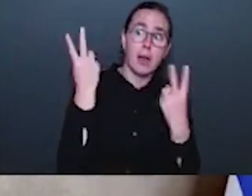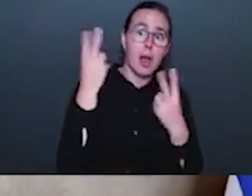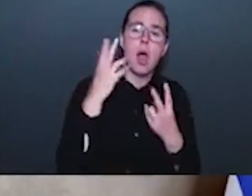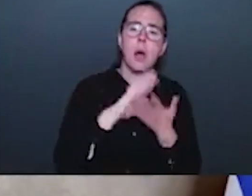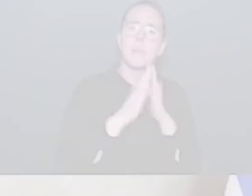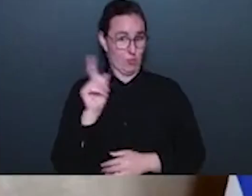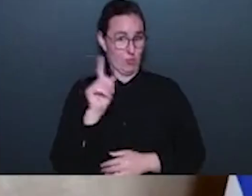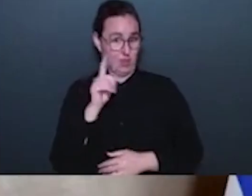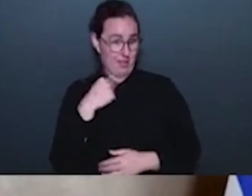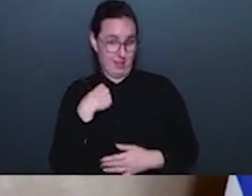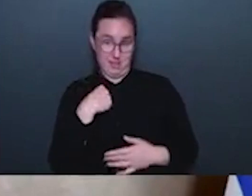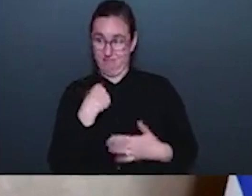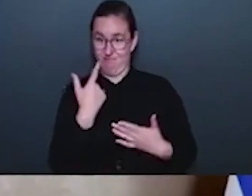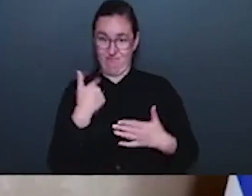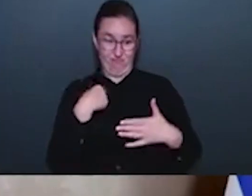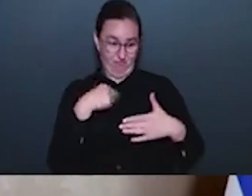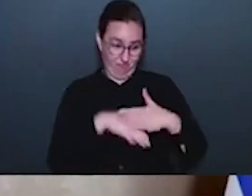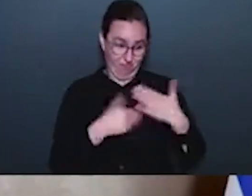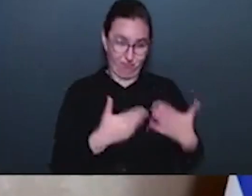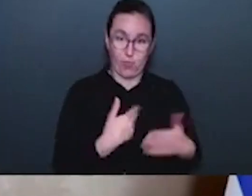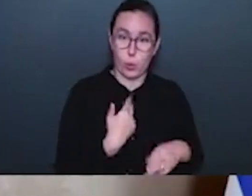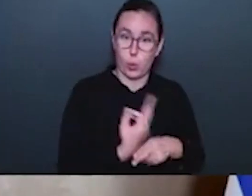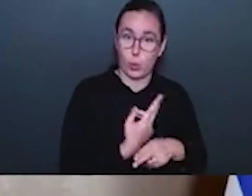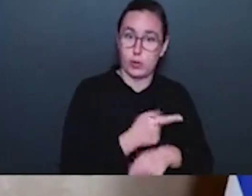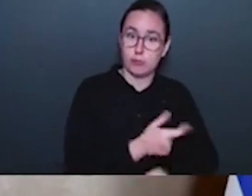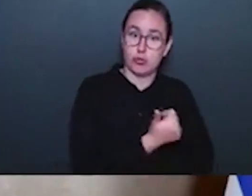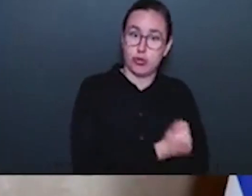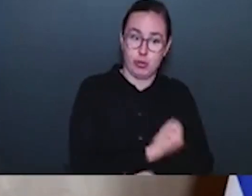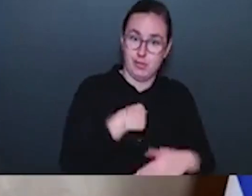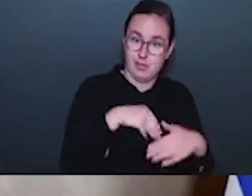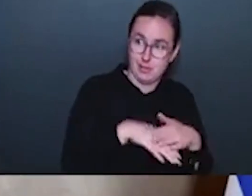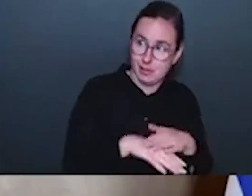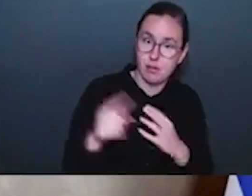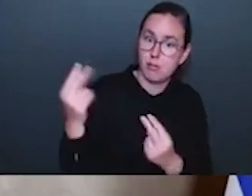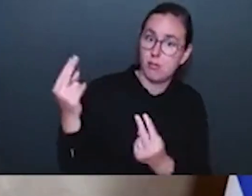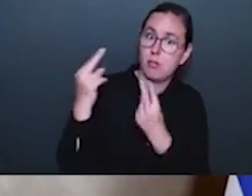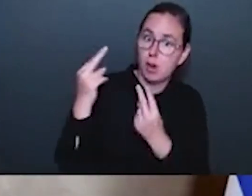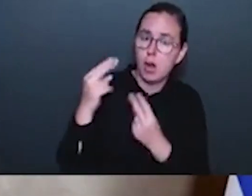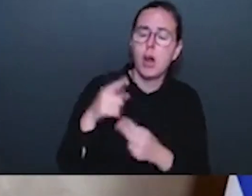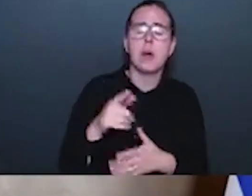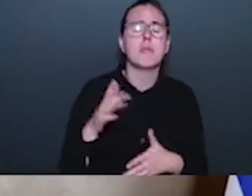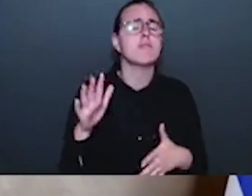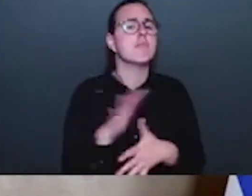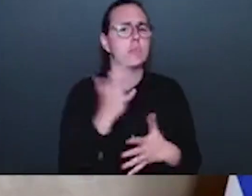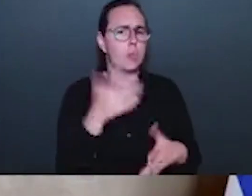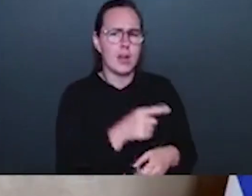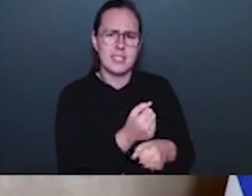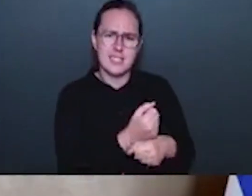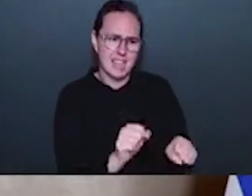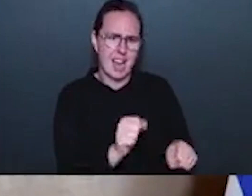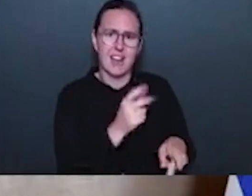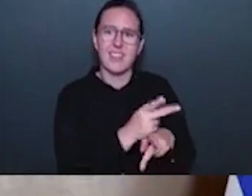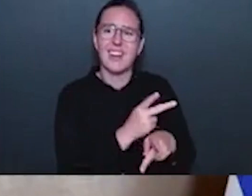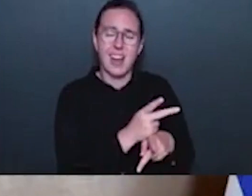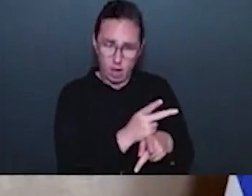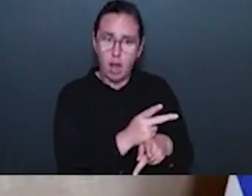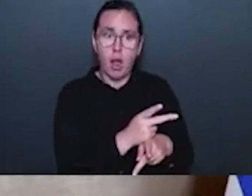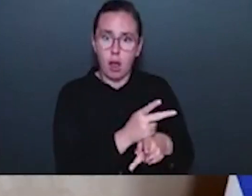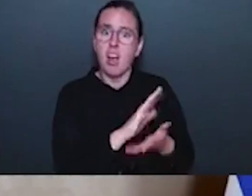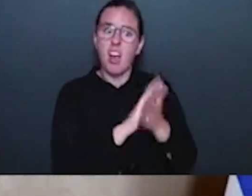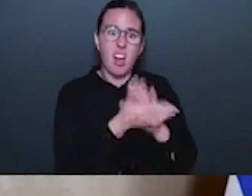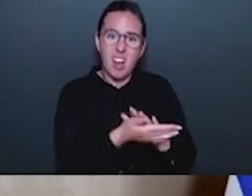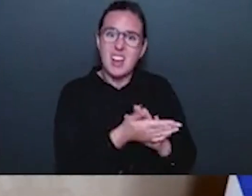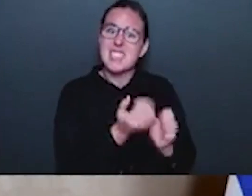save lives. We know that access to treatment remains a gap, and we are committed to working with provinces and territories to